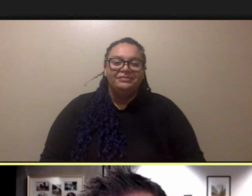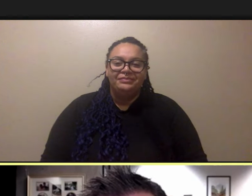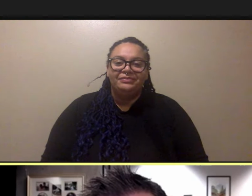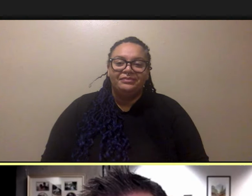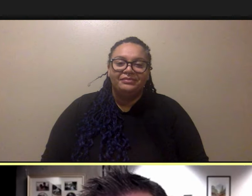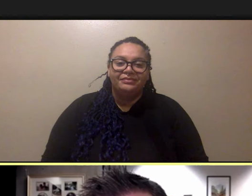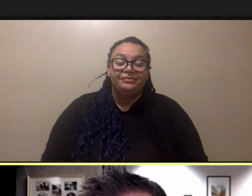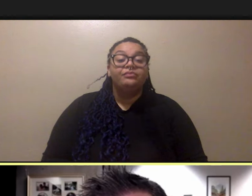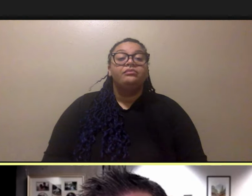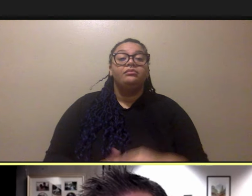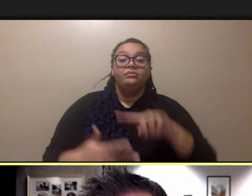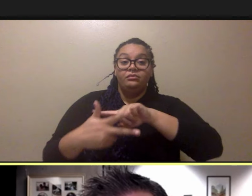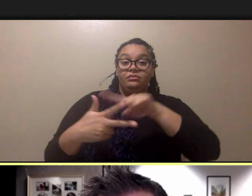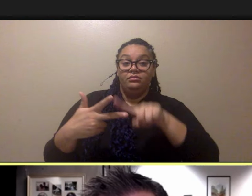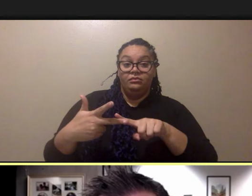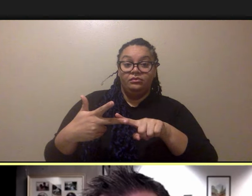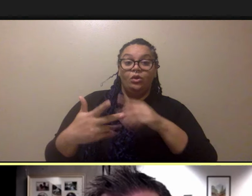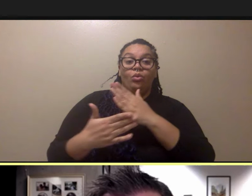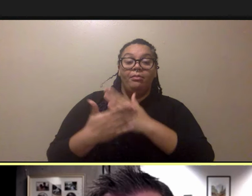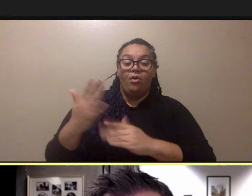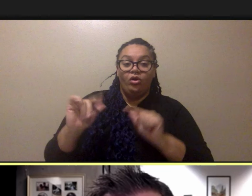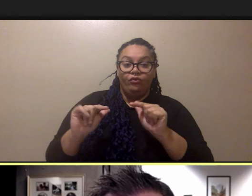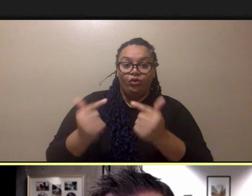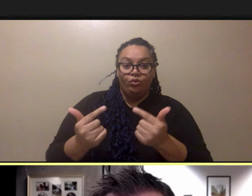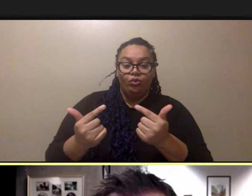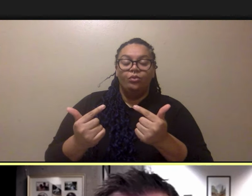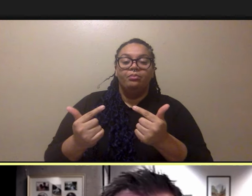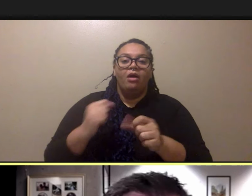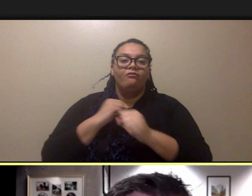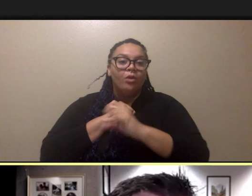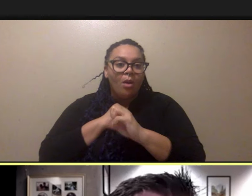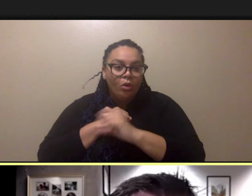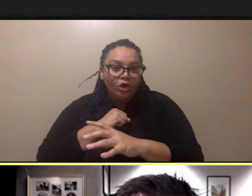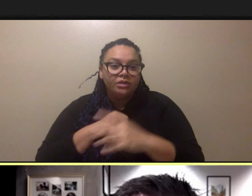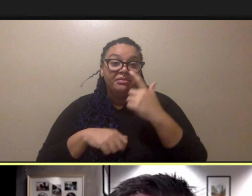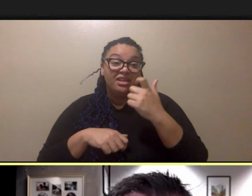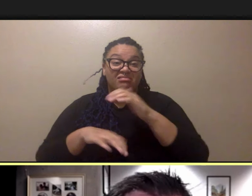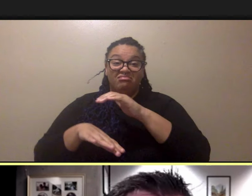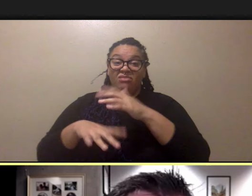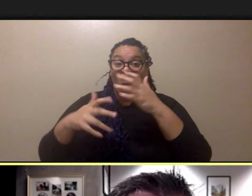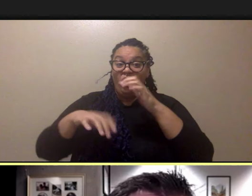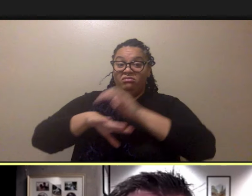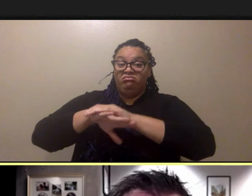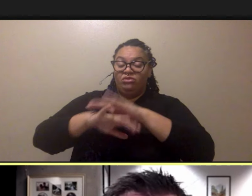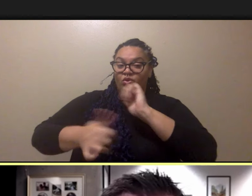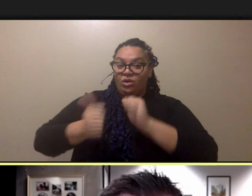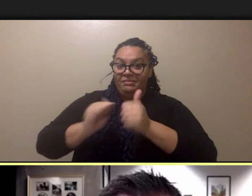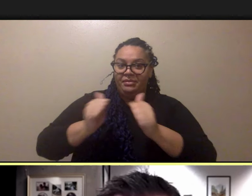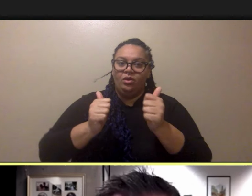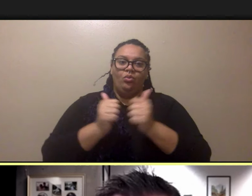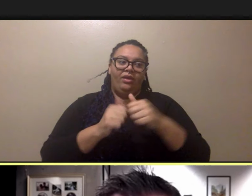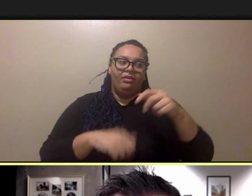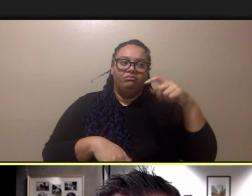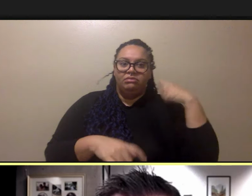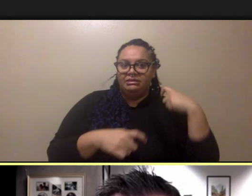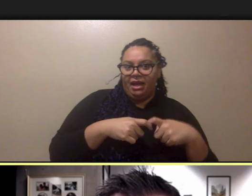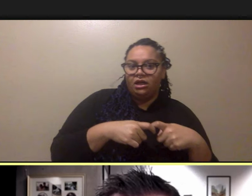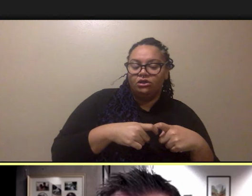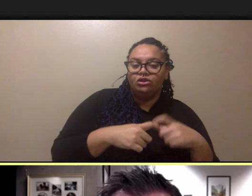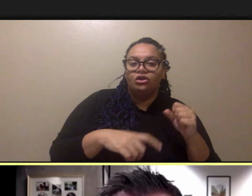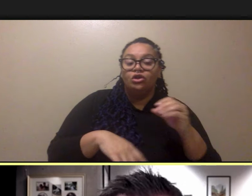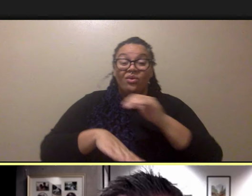they were part of a group of colonial promoters that wanted England to compete more directly with the Spanish and Portuguese trade empires. England